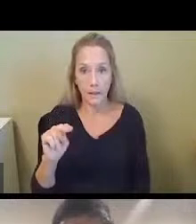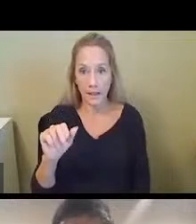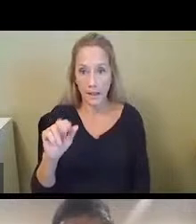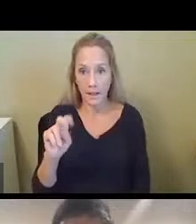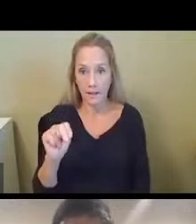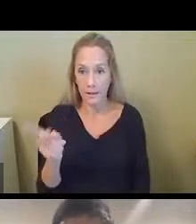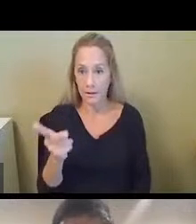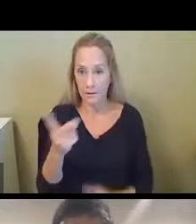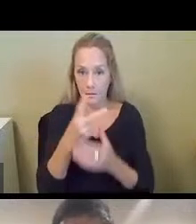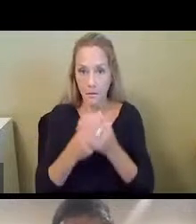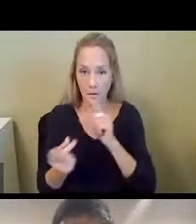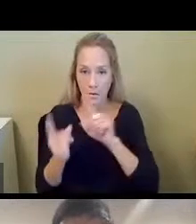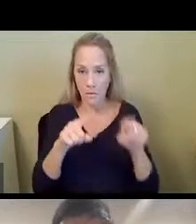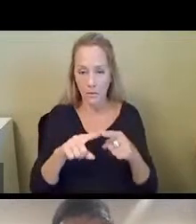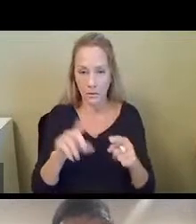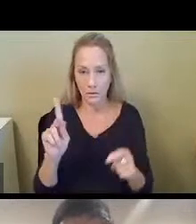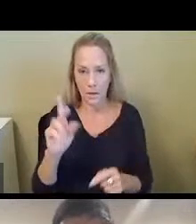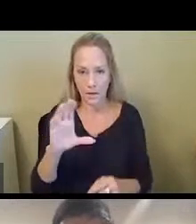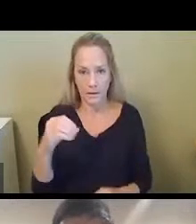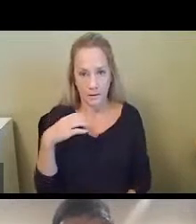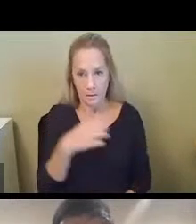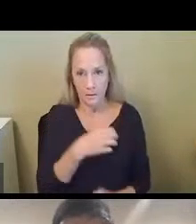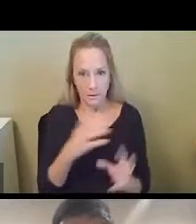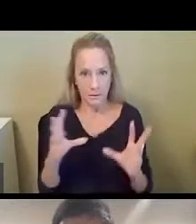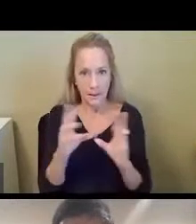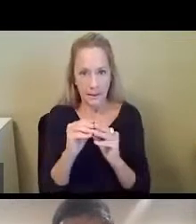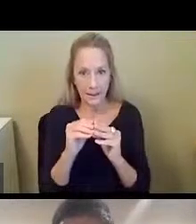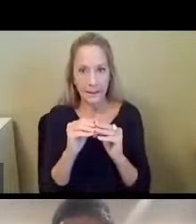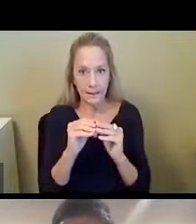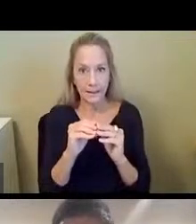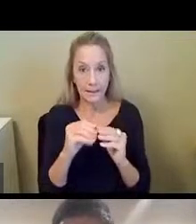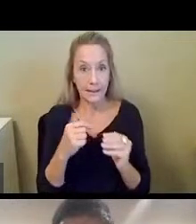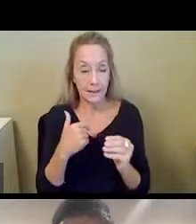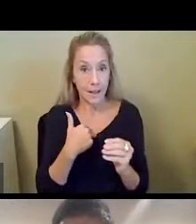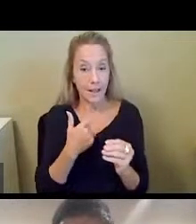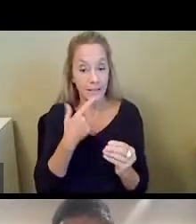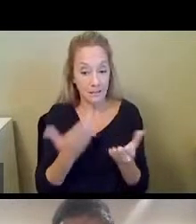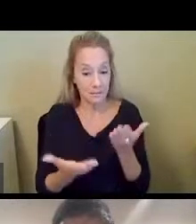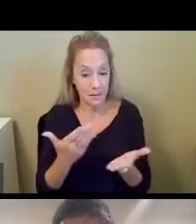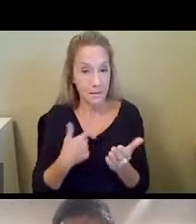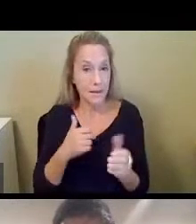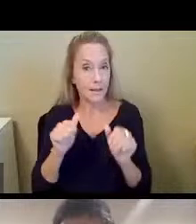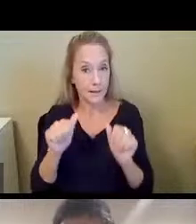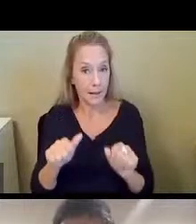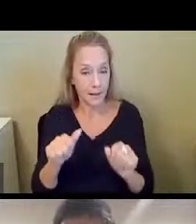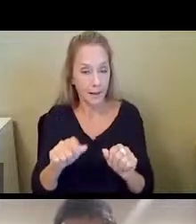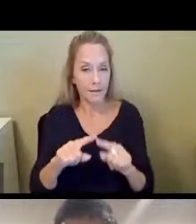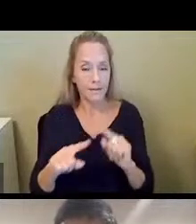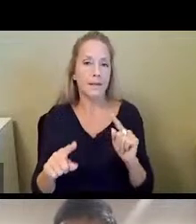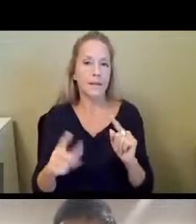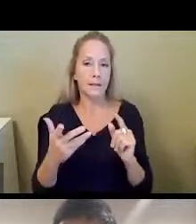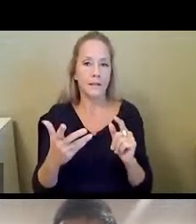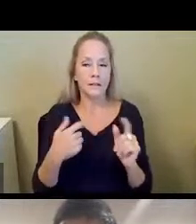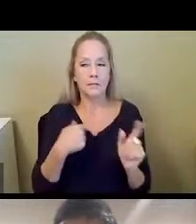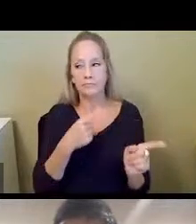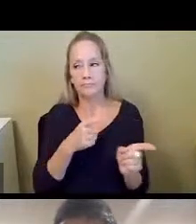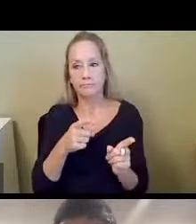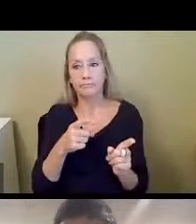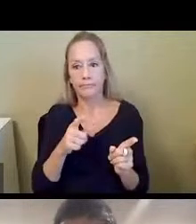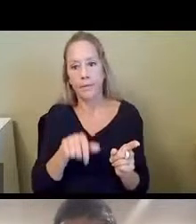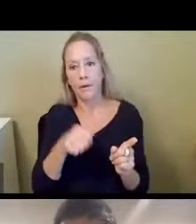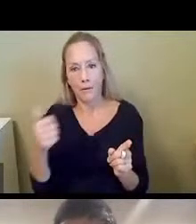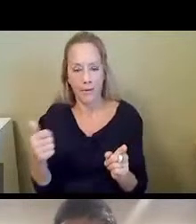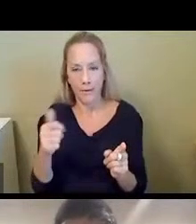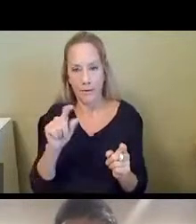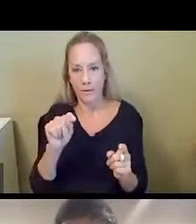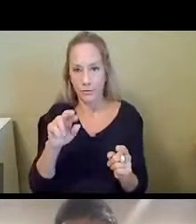efforts at that meeting. I had said I might be able to go. I ended up with a facial fracture trauma